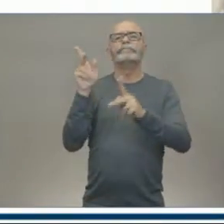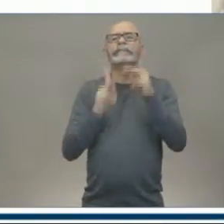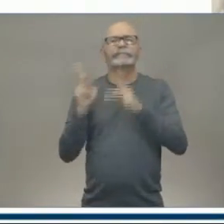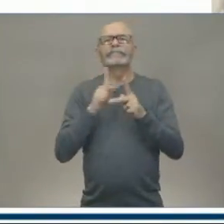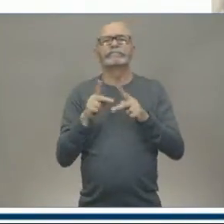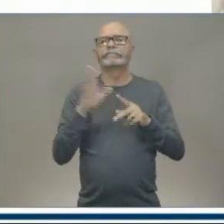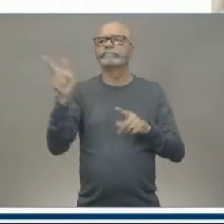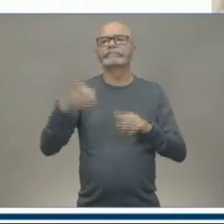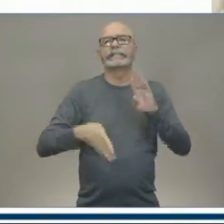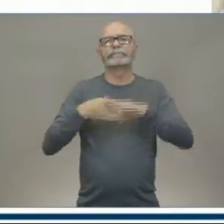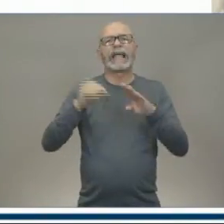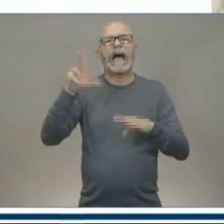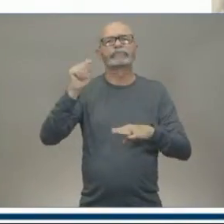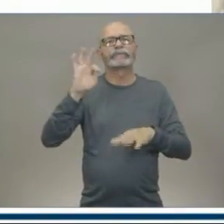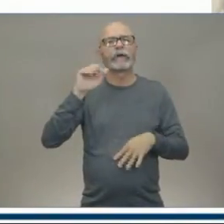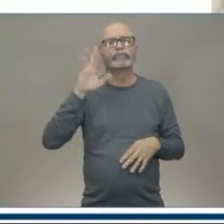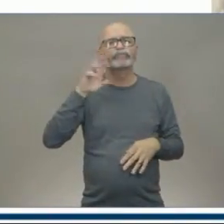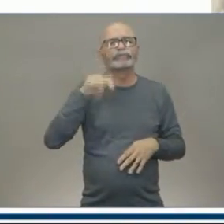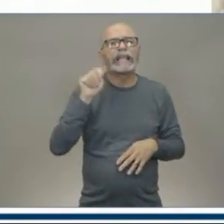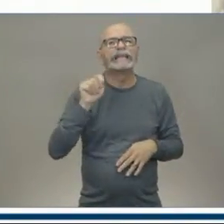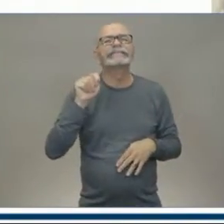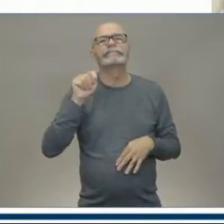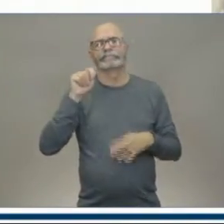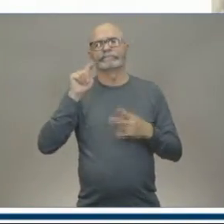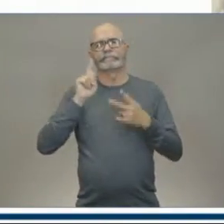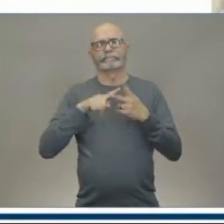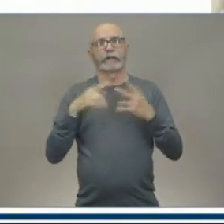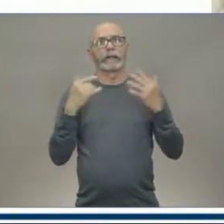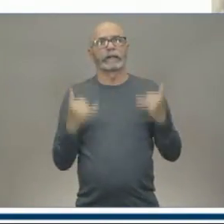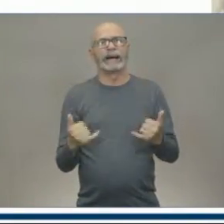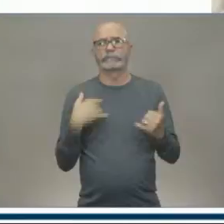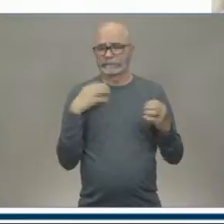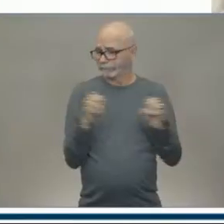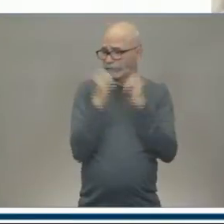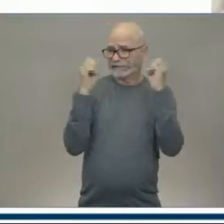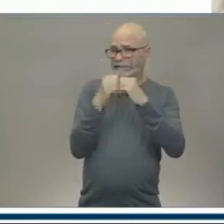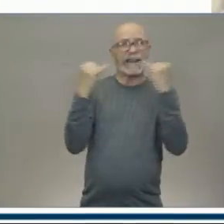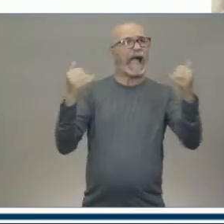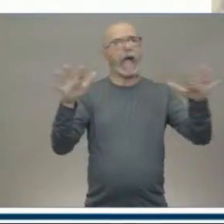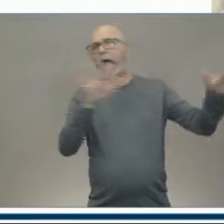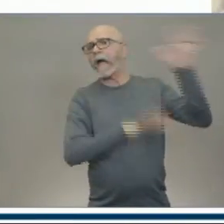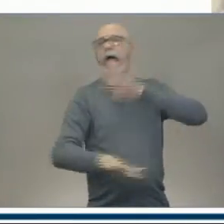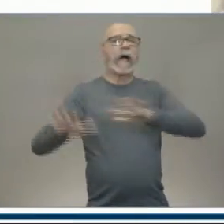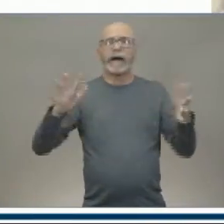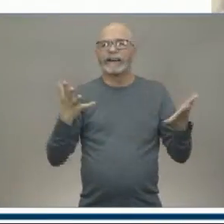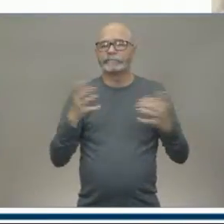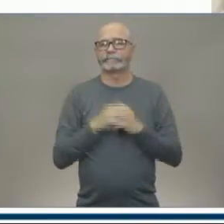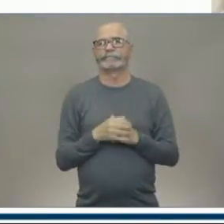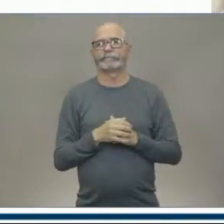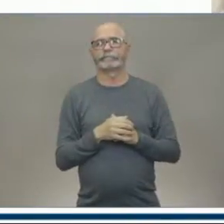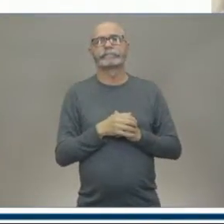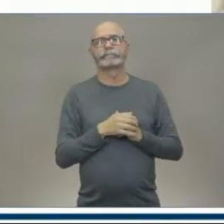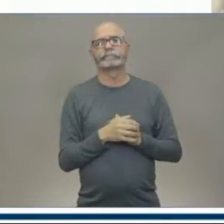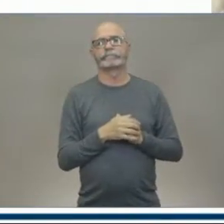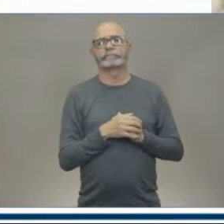the state of emergency is still in place? Minister Porter will have more to say on that next week. Go ahead with your follow-up,